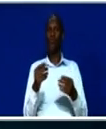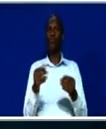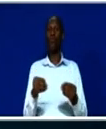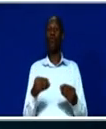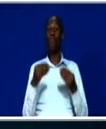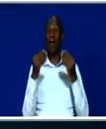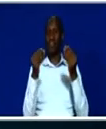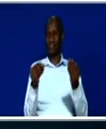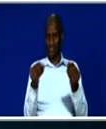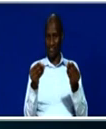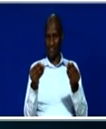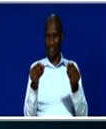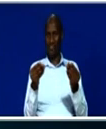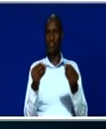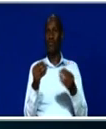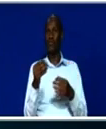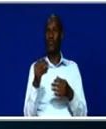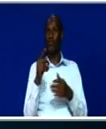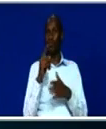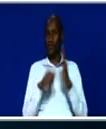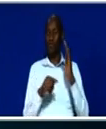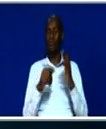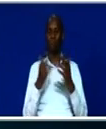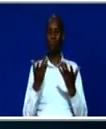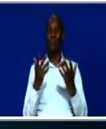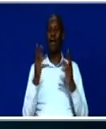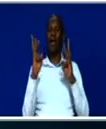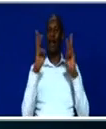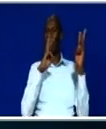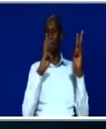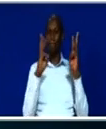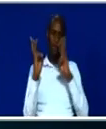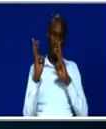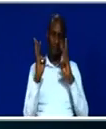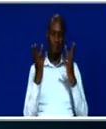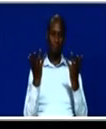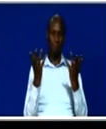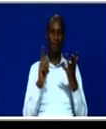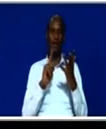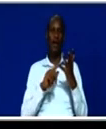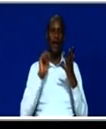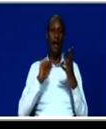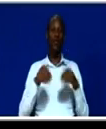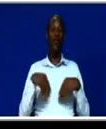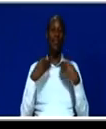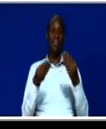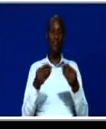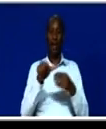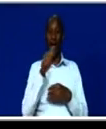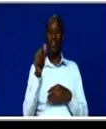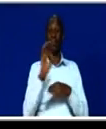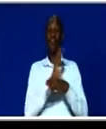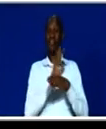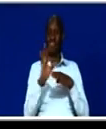provide. So in this case, you are saying, besides climate or other than climate, can you give us other